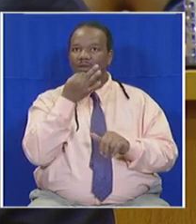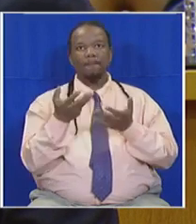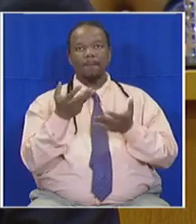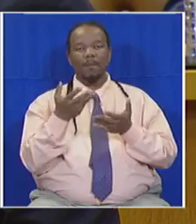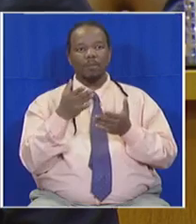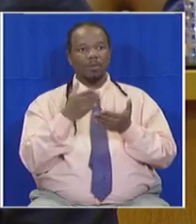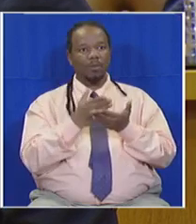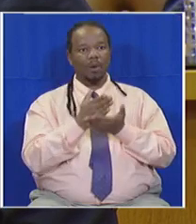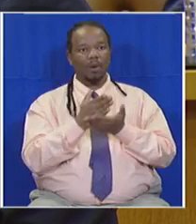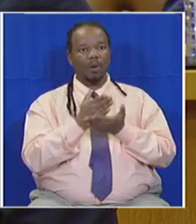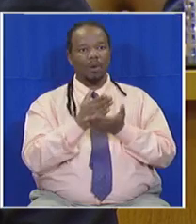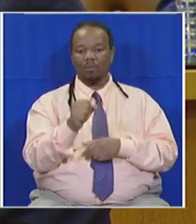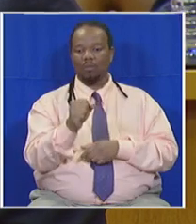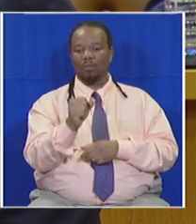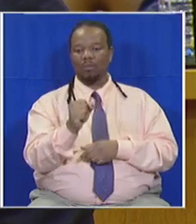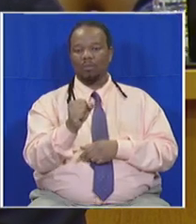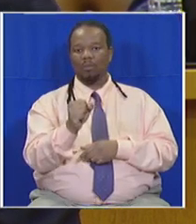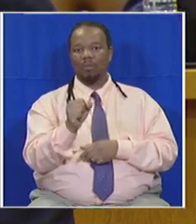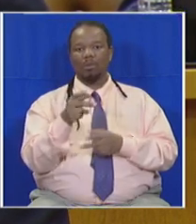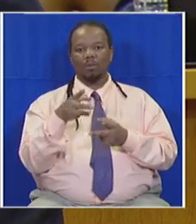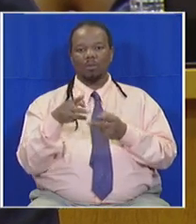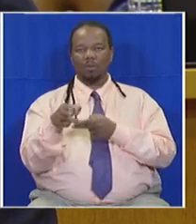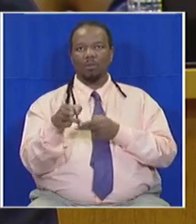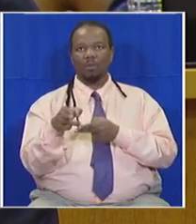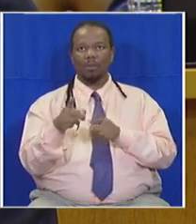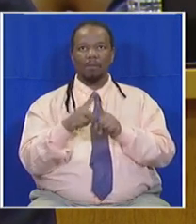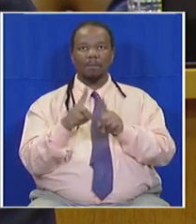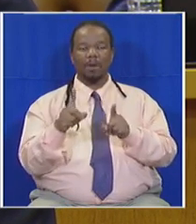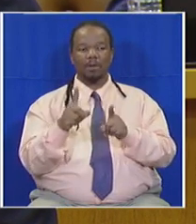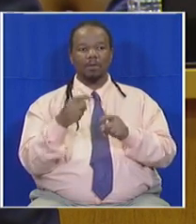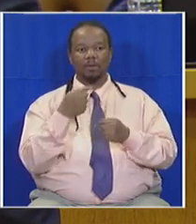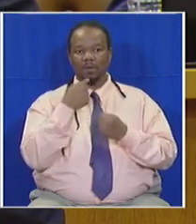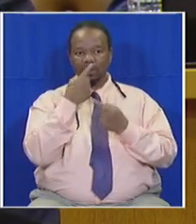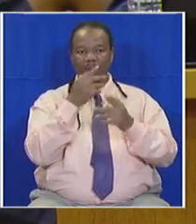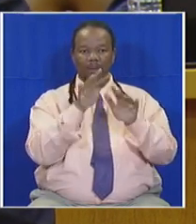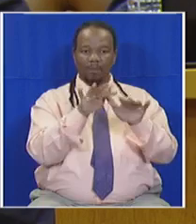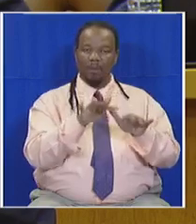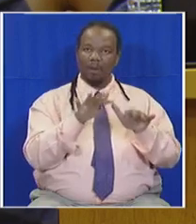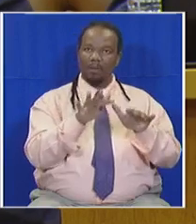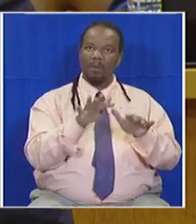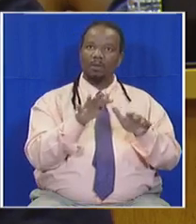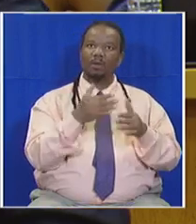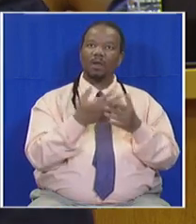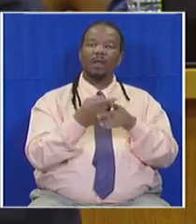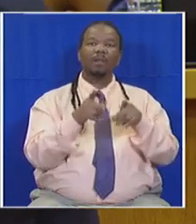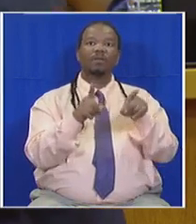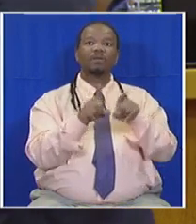to disable the microphones in the House, but that you must inform the House when you're doing so. I think it also applies to your